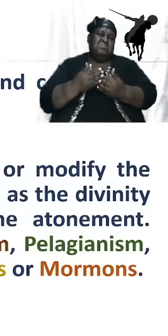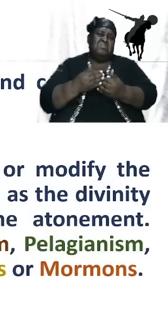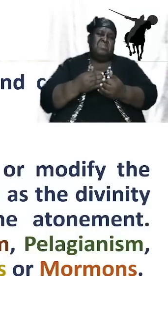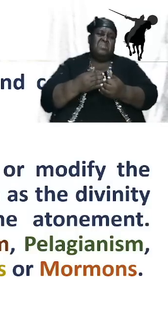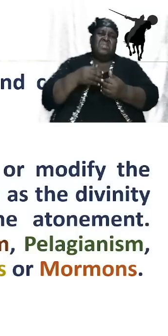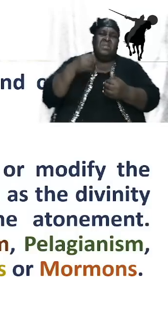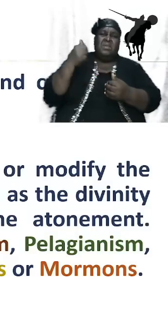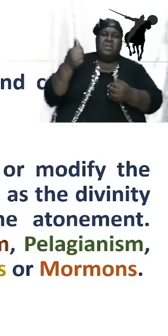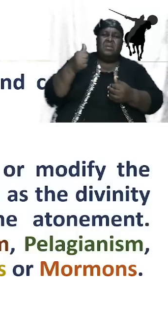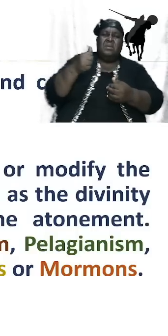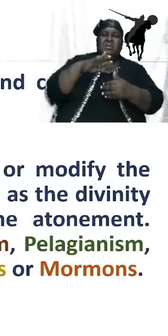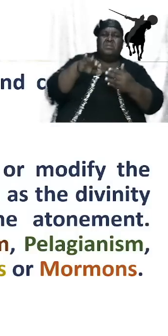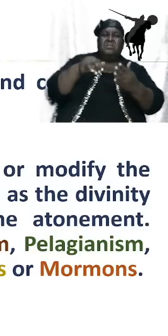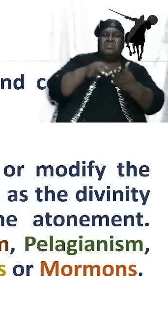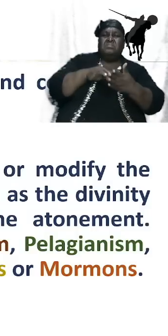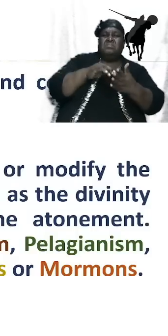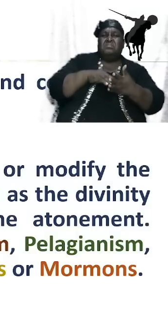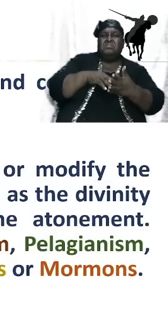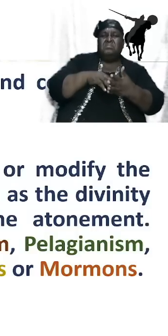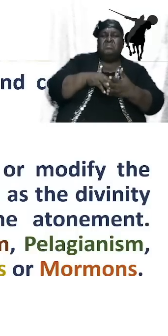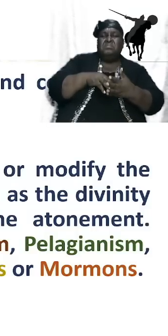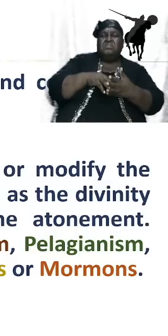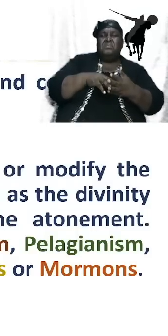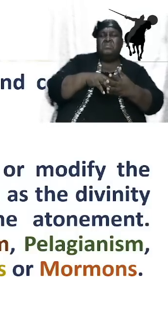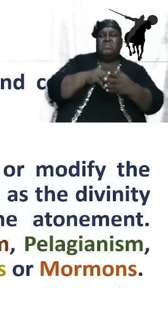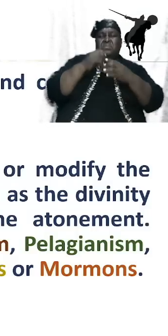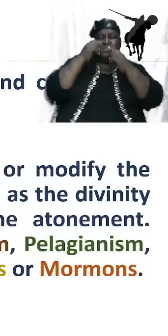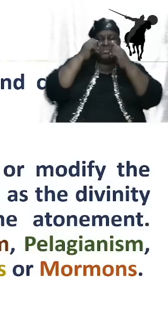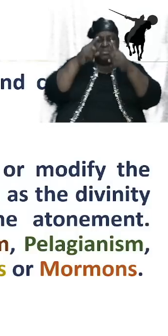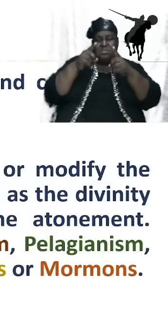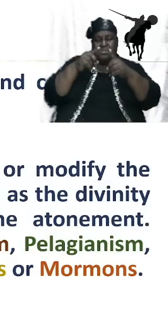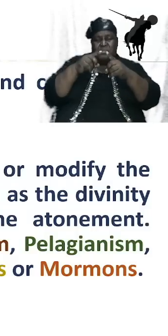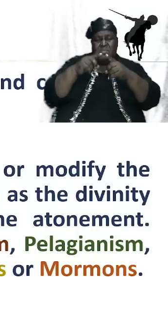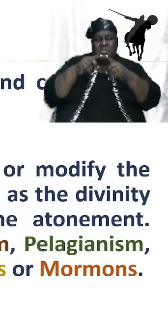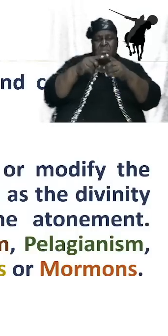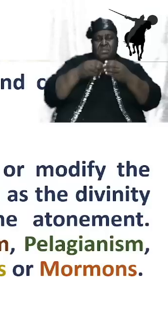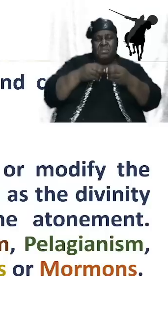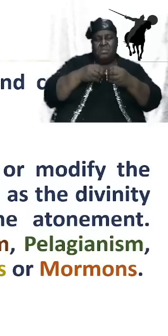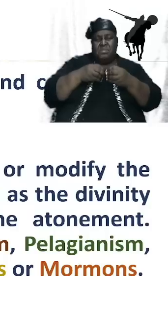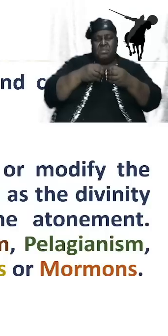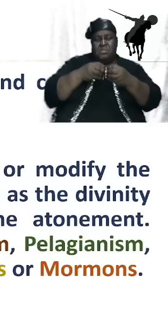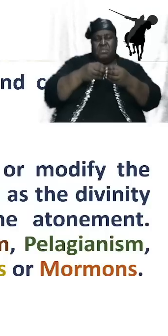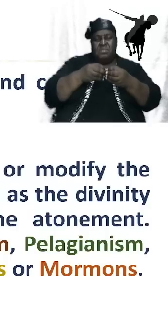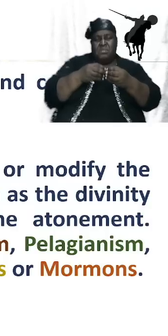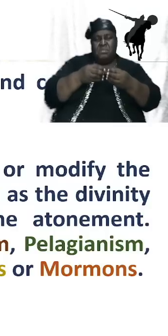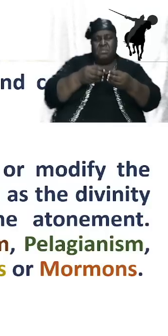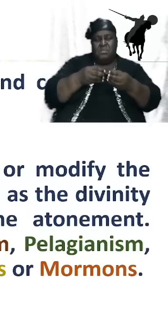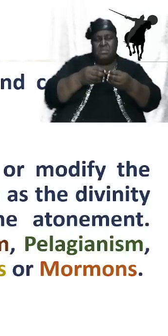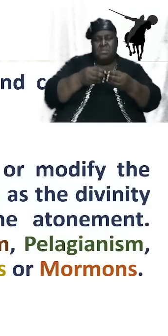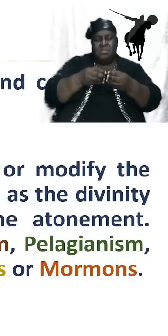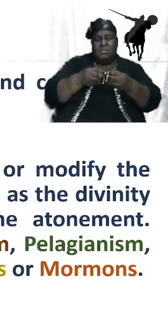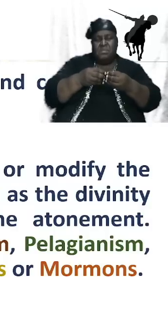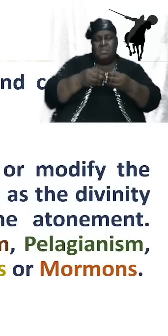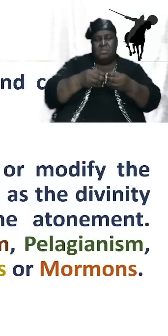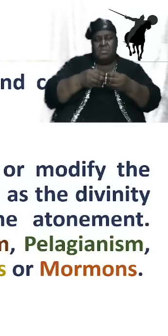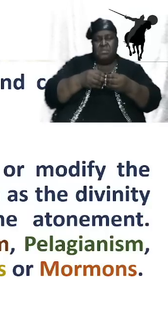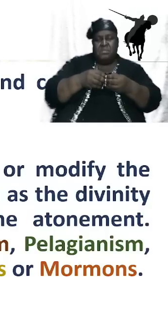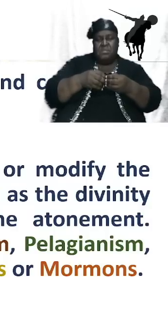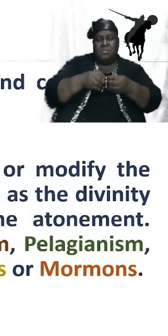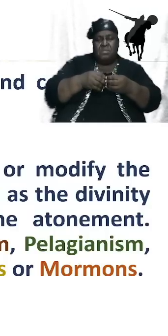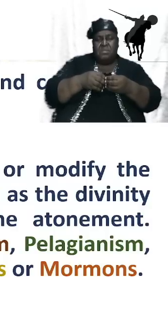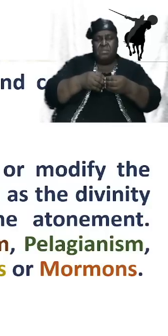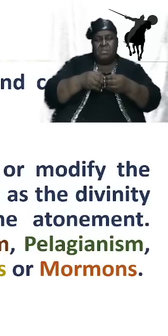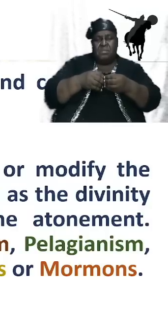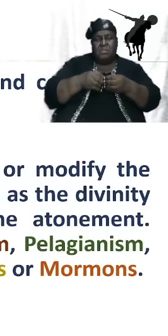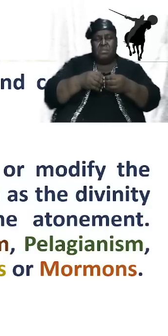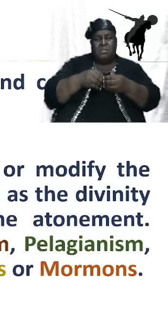The essential doctrines that exist. And we find that this thing don't start today. It started as early as the